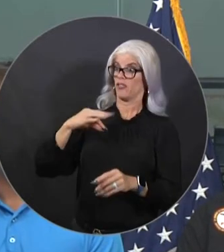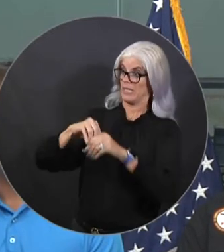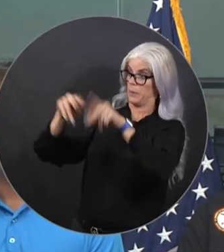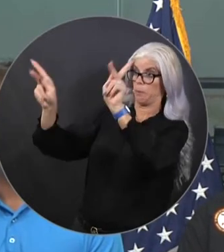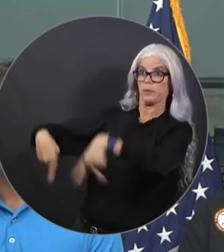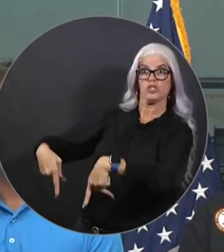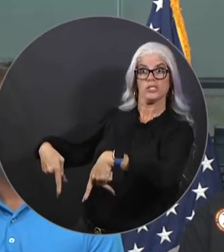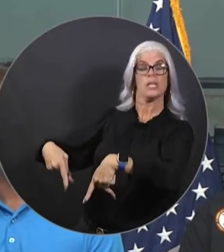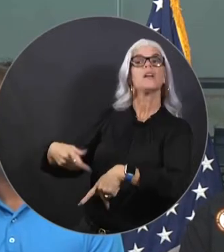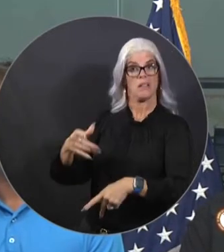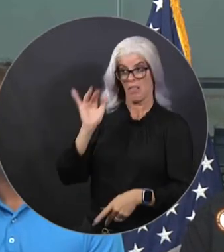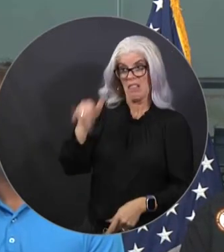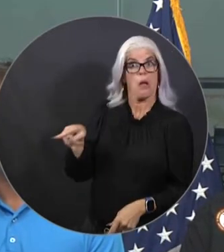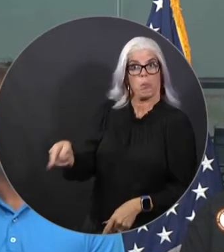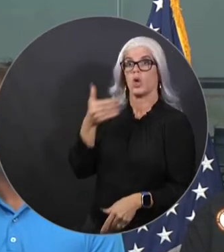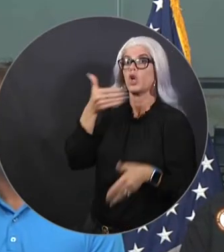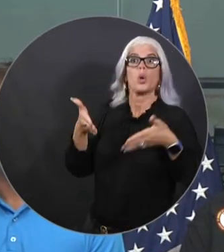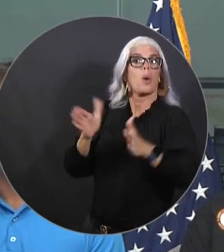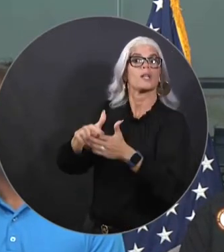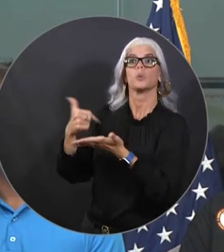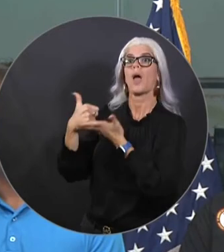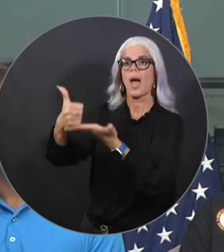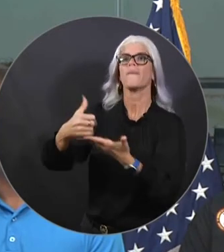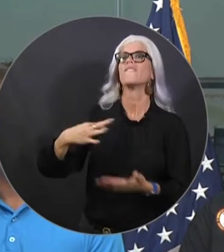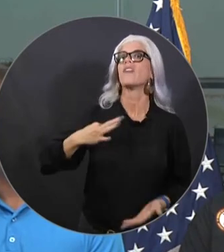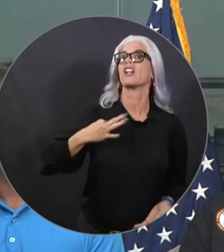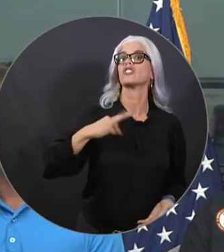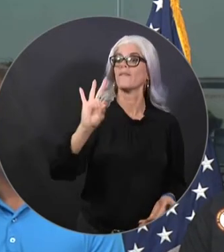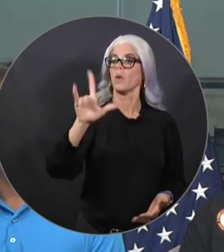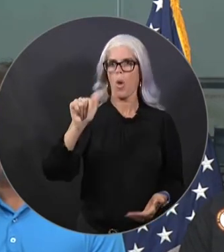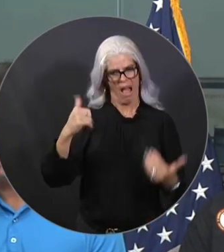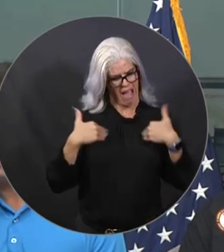helpful. And Volunteer Florida has a website for that,